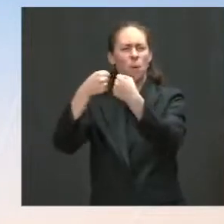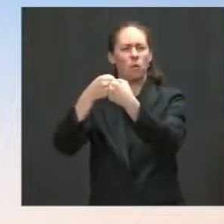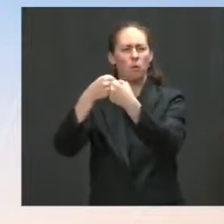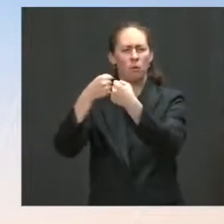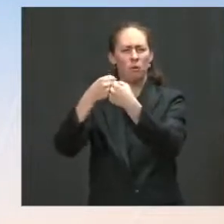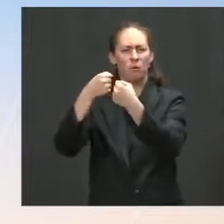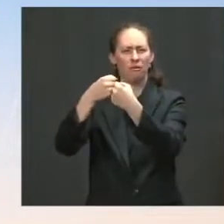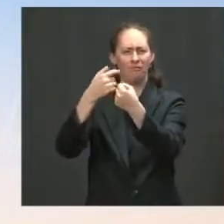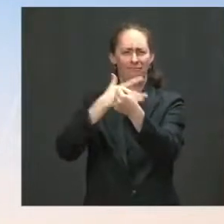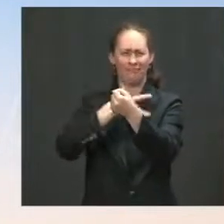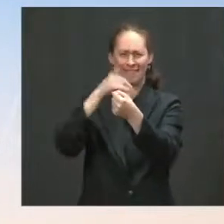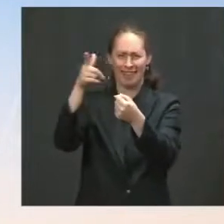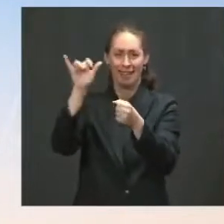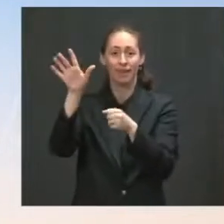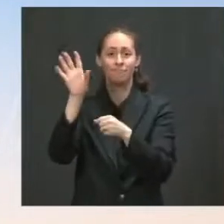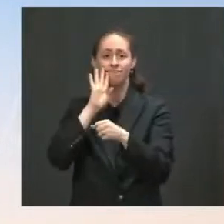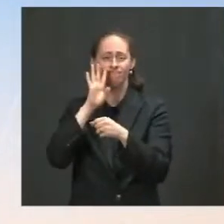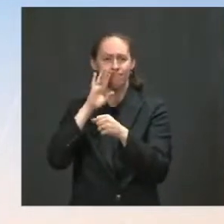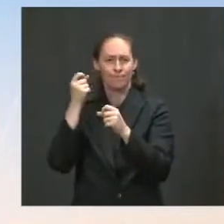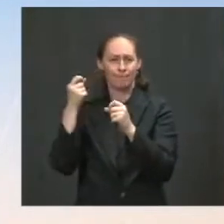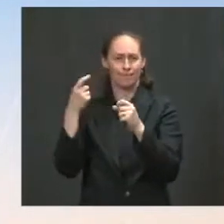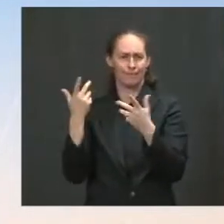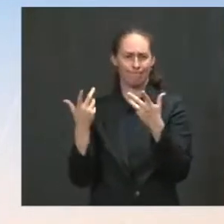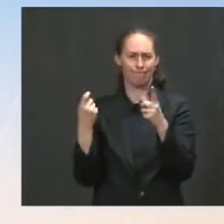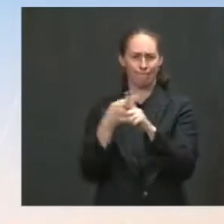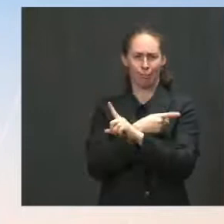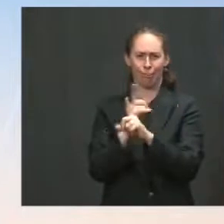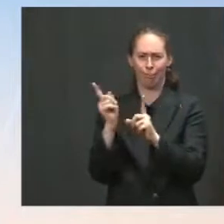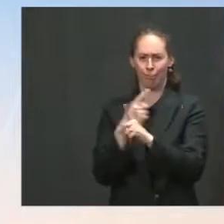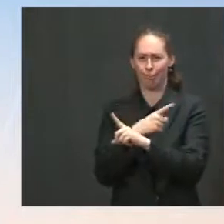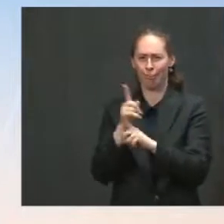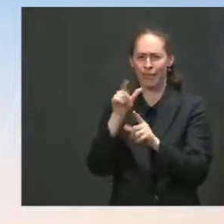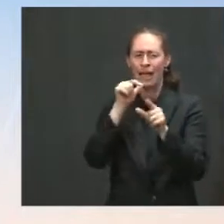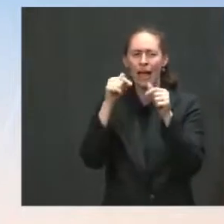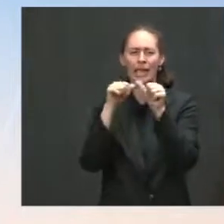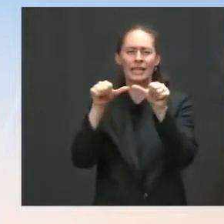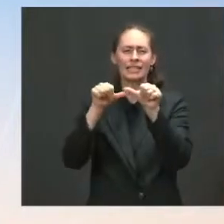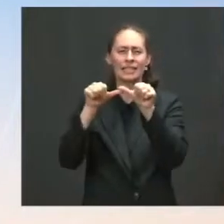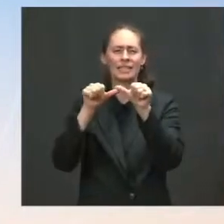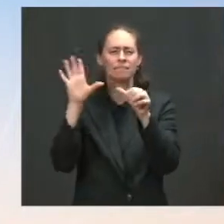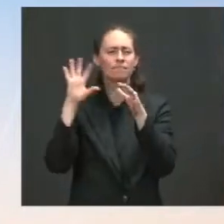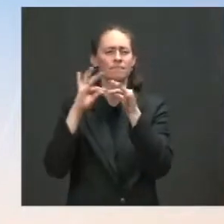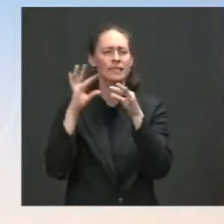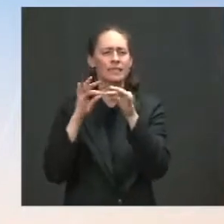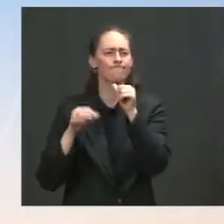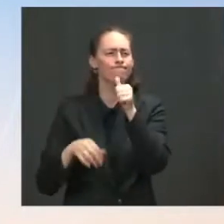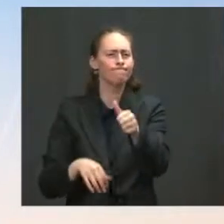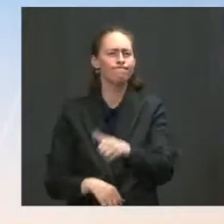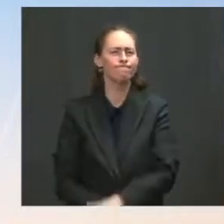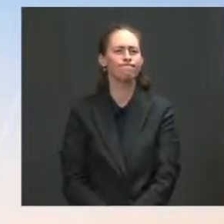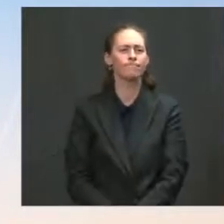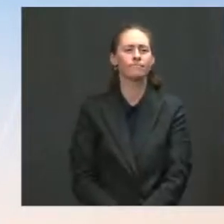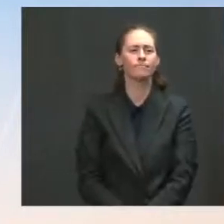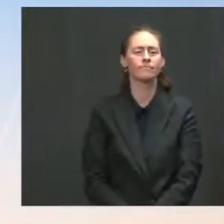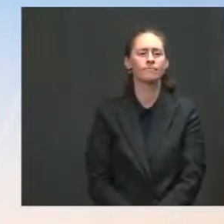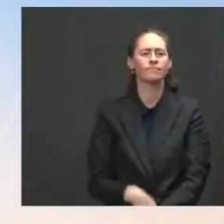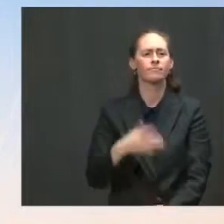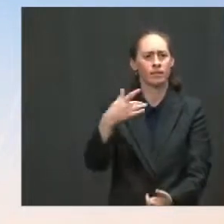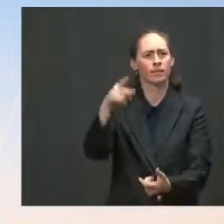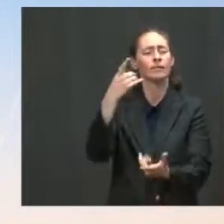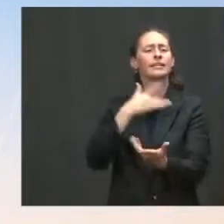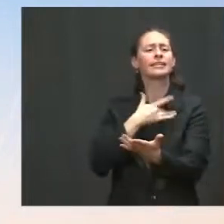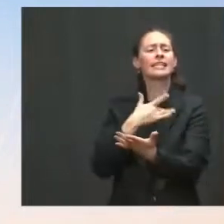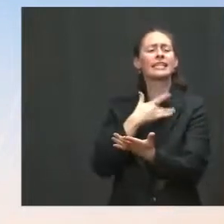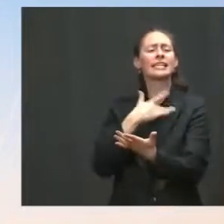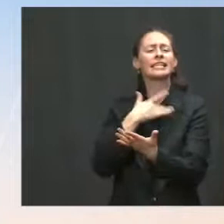is, I mean, there are many people out there who say that the president is essentially not giving